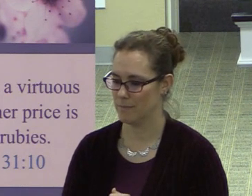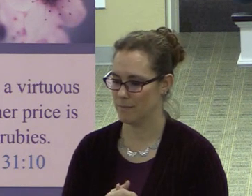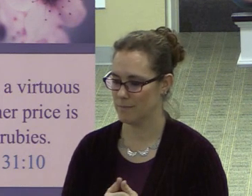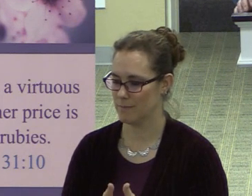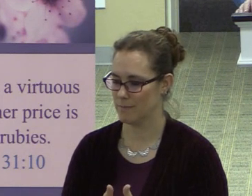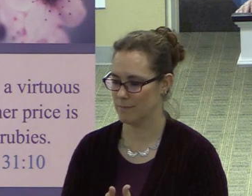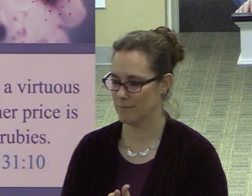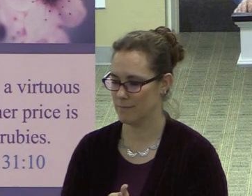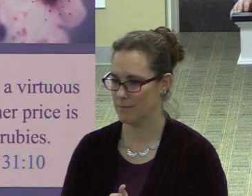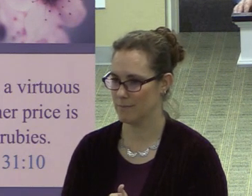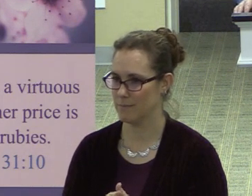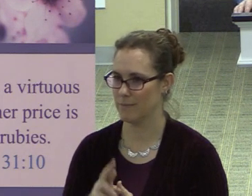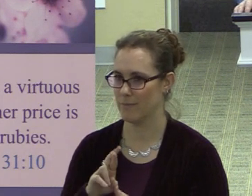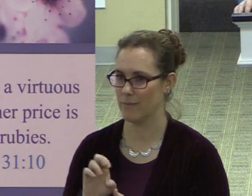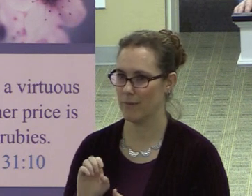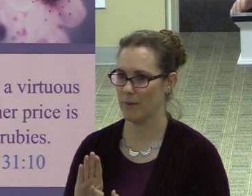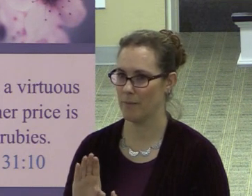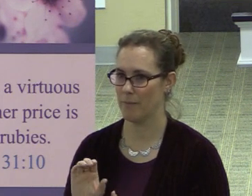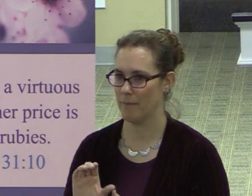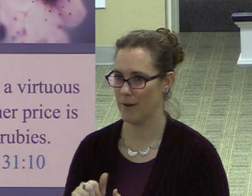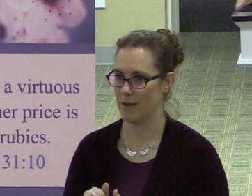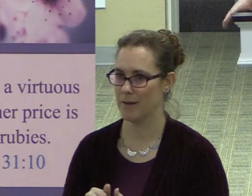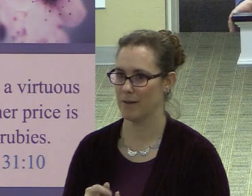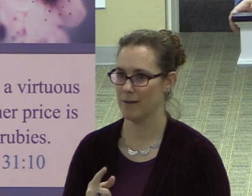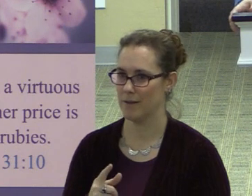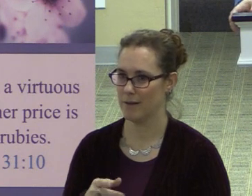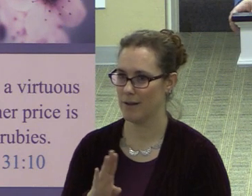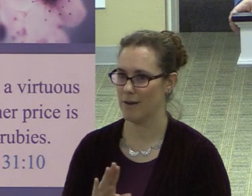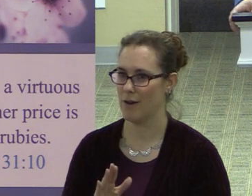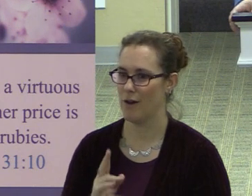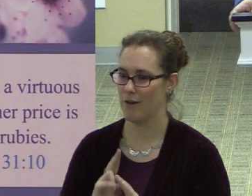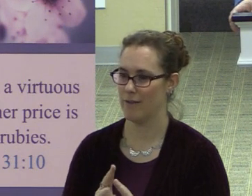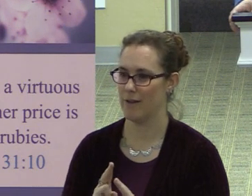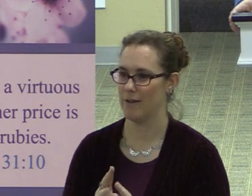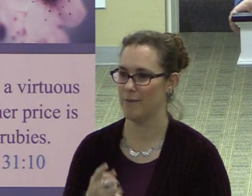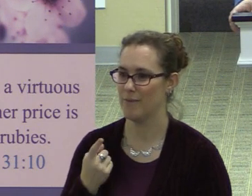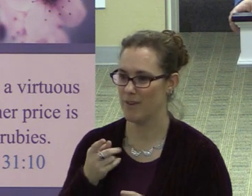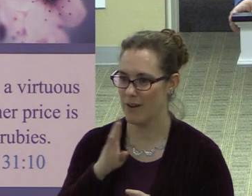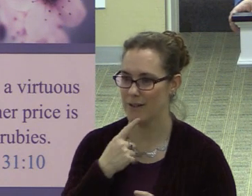You know, Rebecca, that's one of the reasons why God honored that, because when He said it's time, you moved.